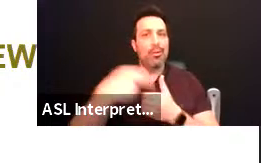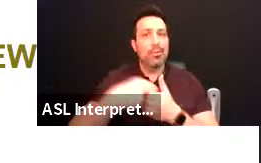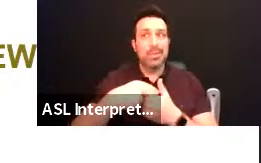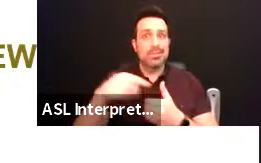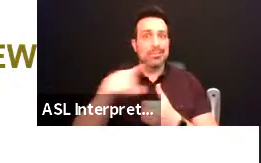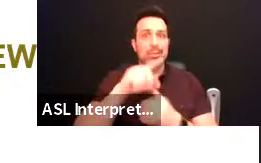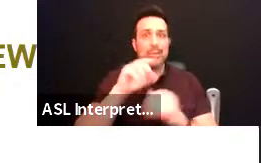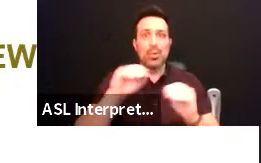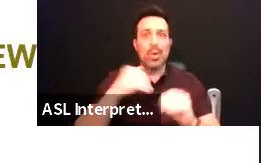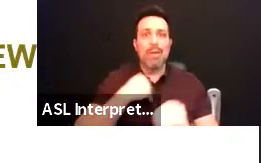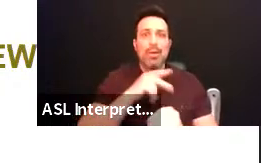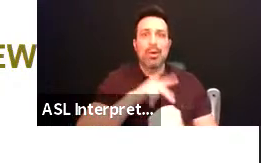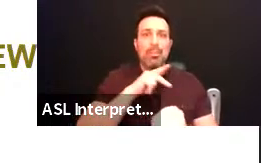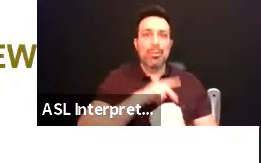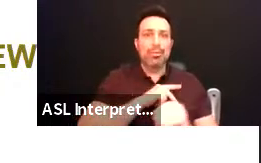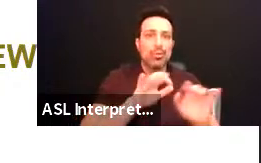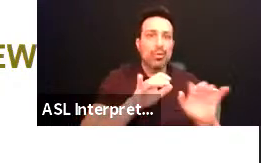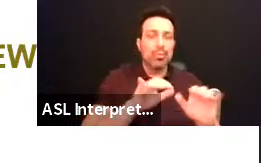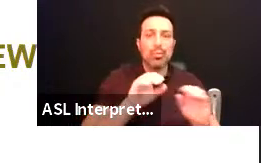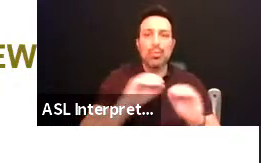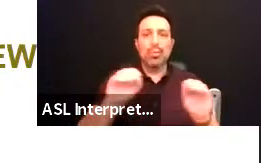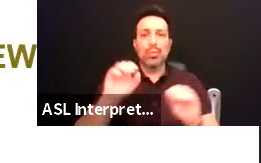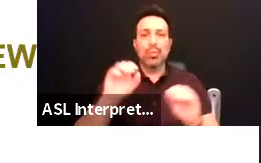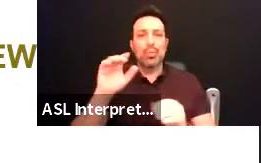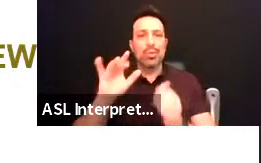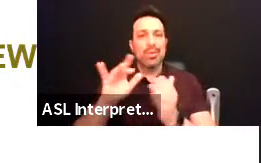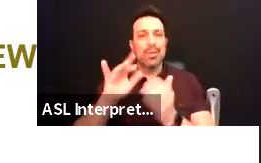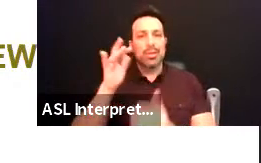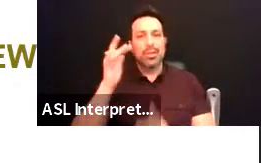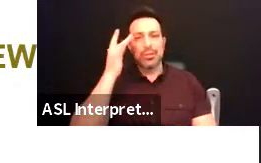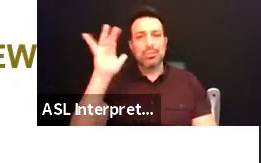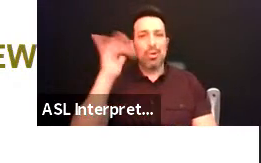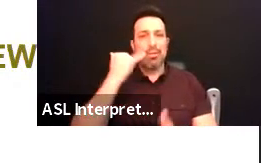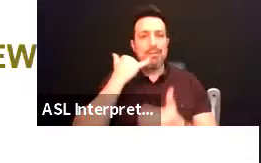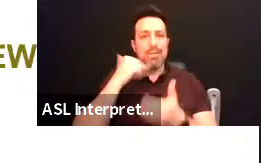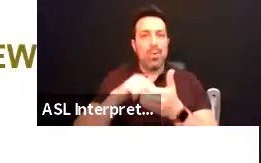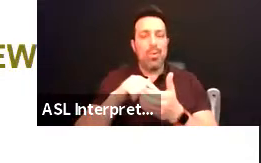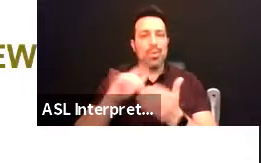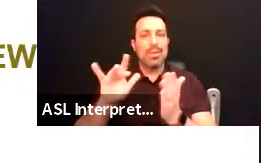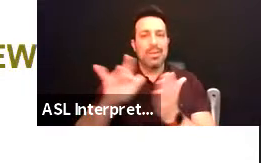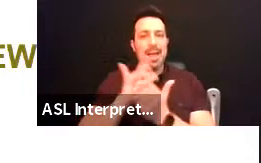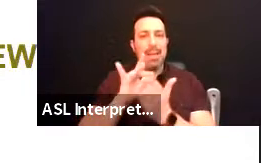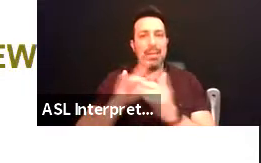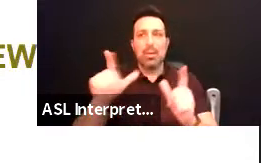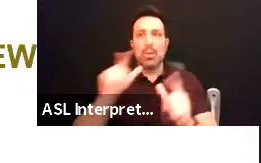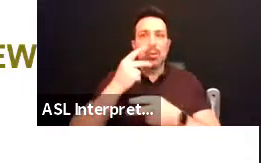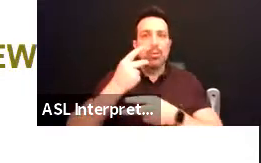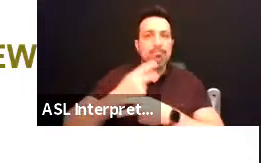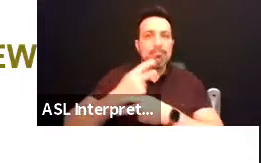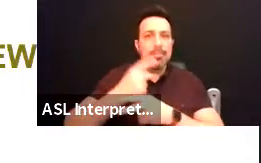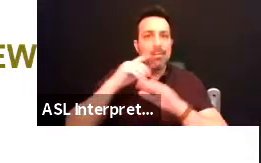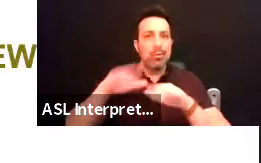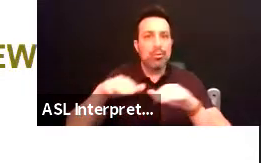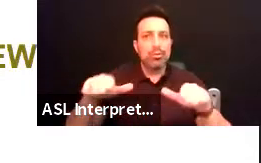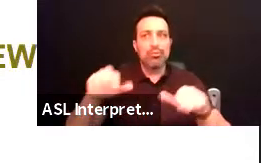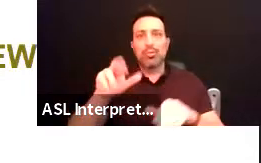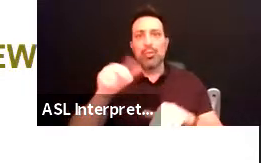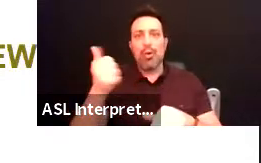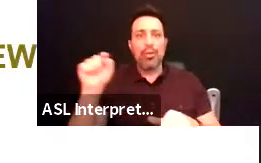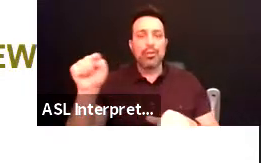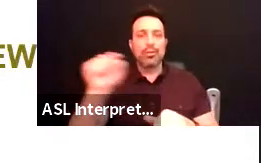have personal computers or don't have smartphones or tablets, those that are caring for children or others. So even